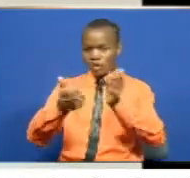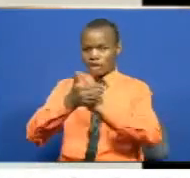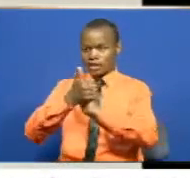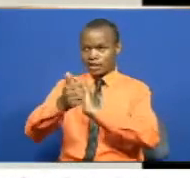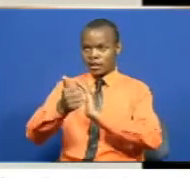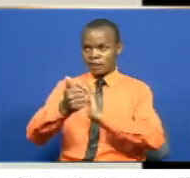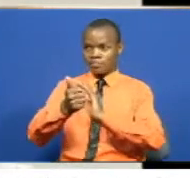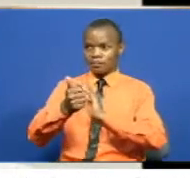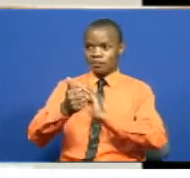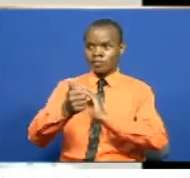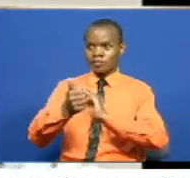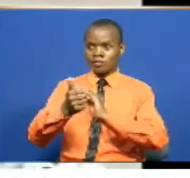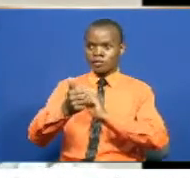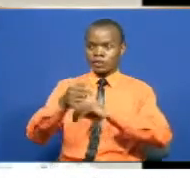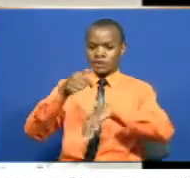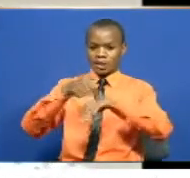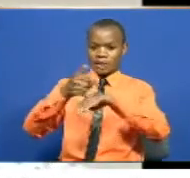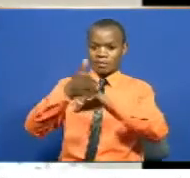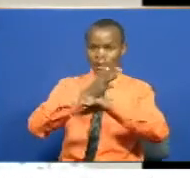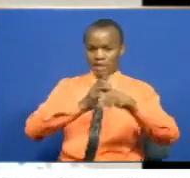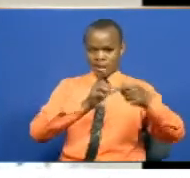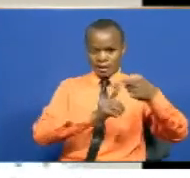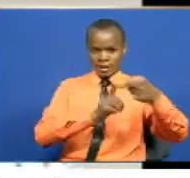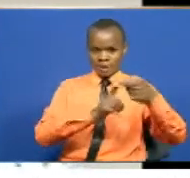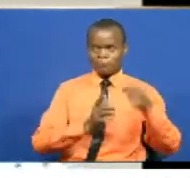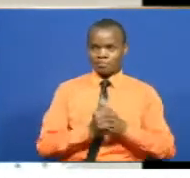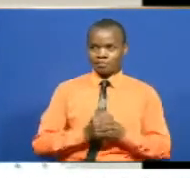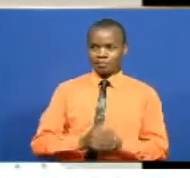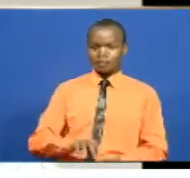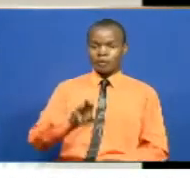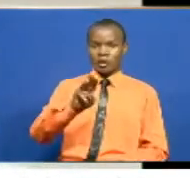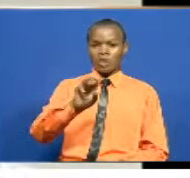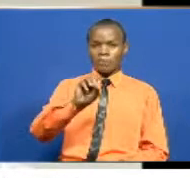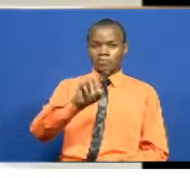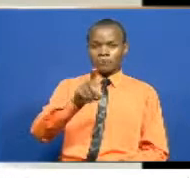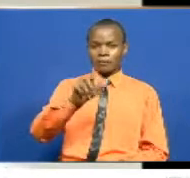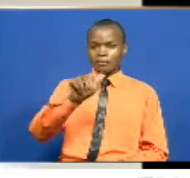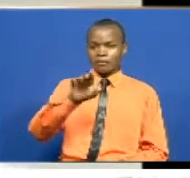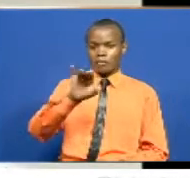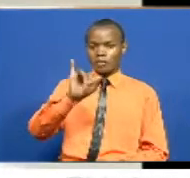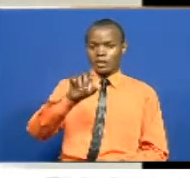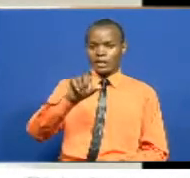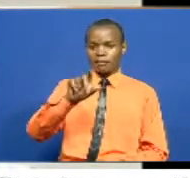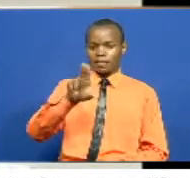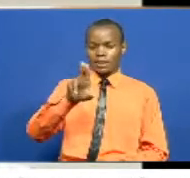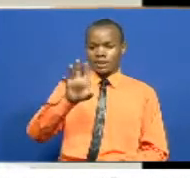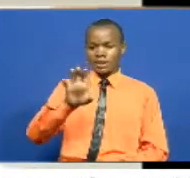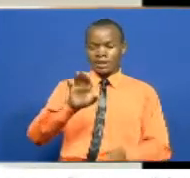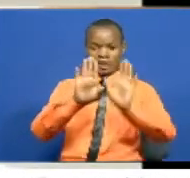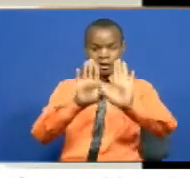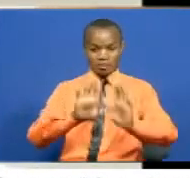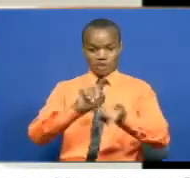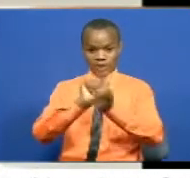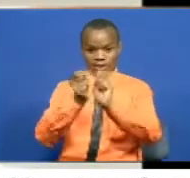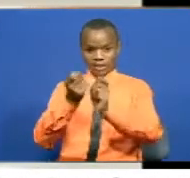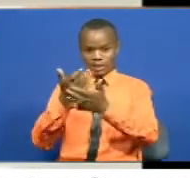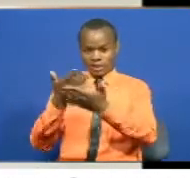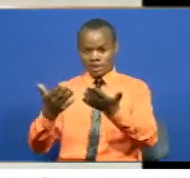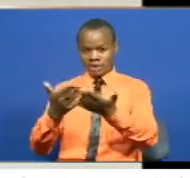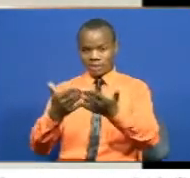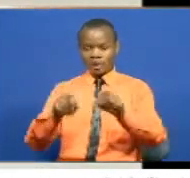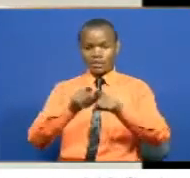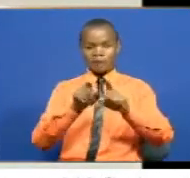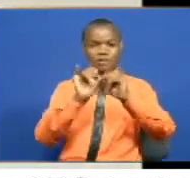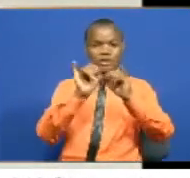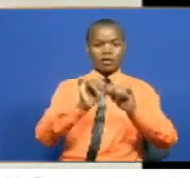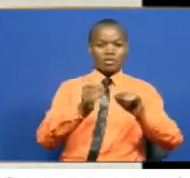during these last years. Mozambique have to change something internally. We have a tradition in basketball. If